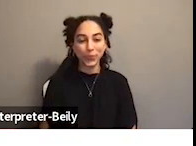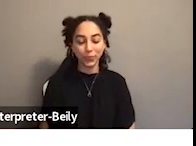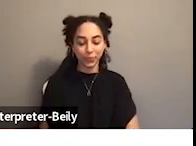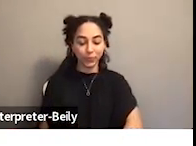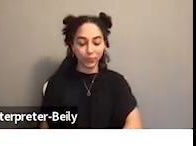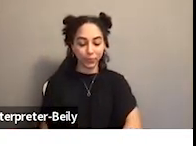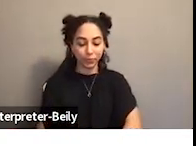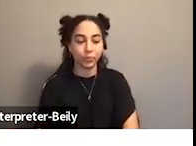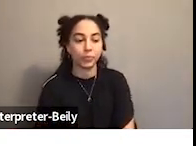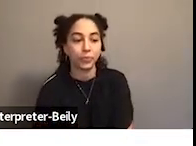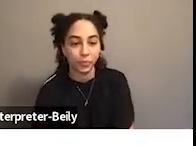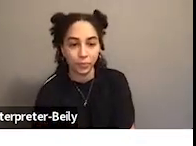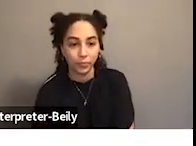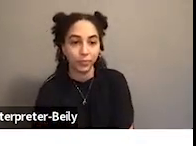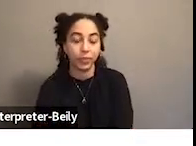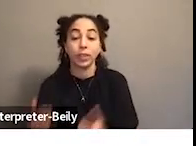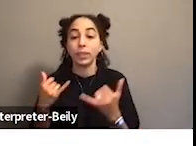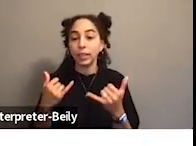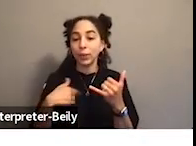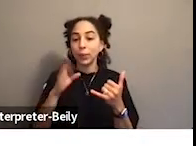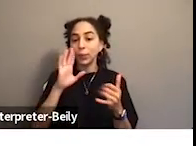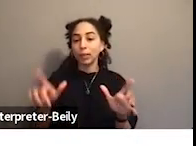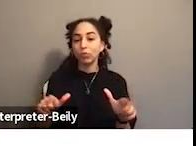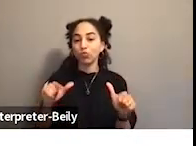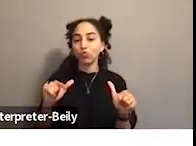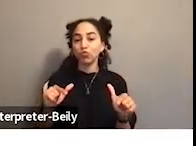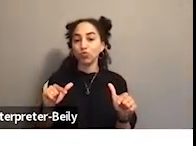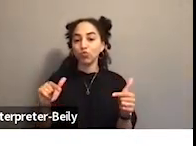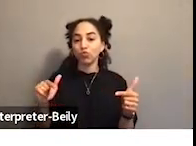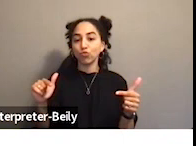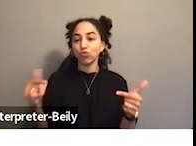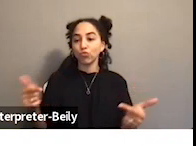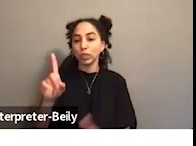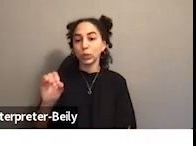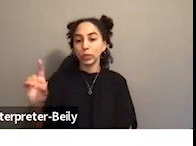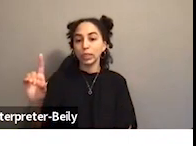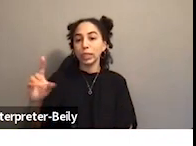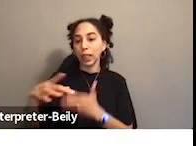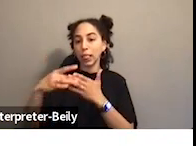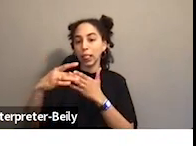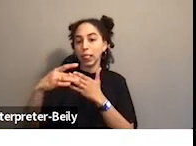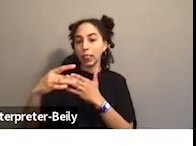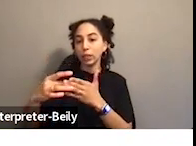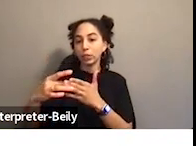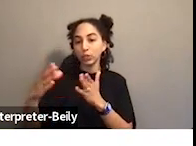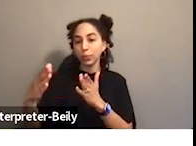And now I will turn it over to our DODD leadership.